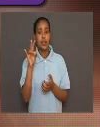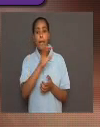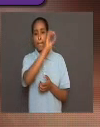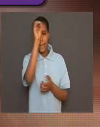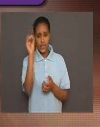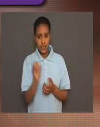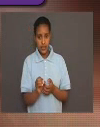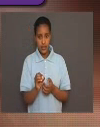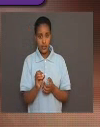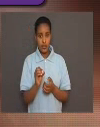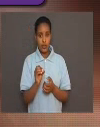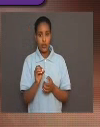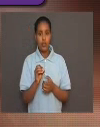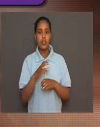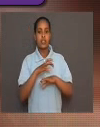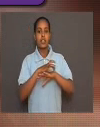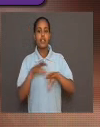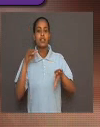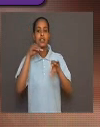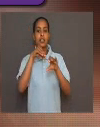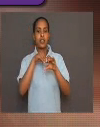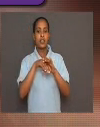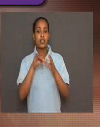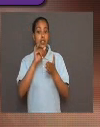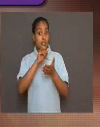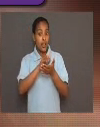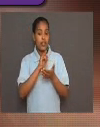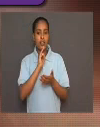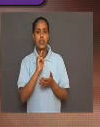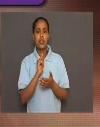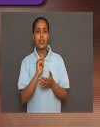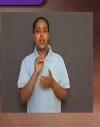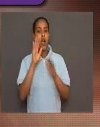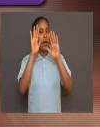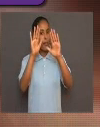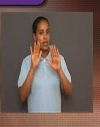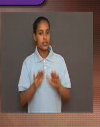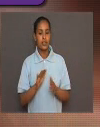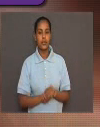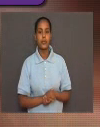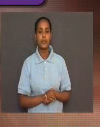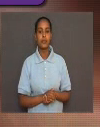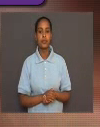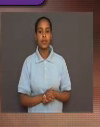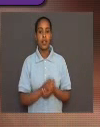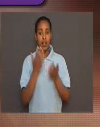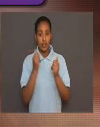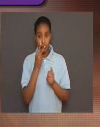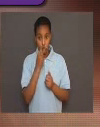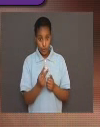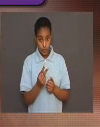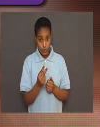99.7% of the Earth's crust. That is amazing. Let us